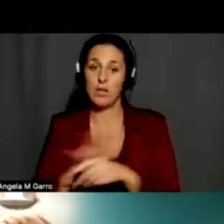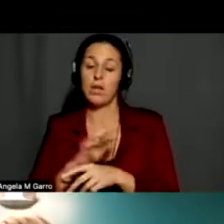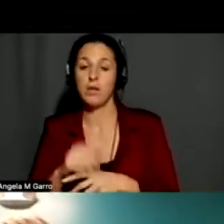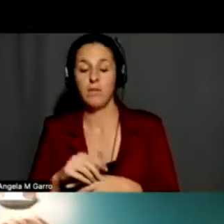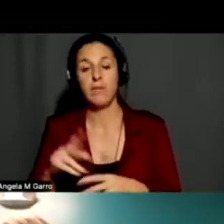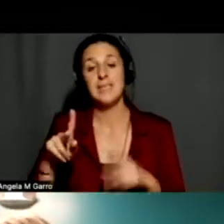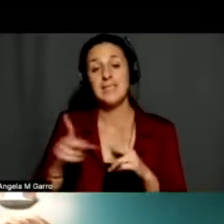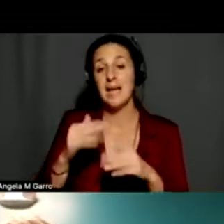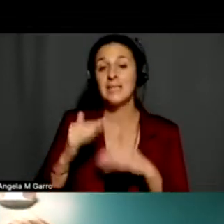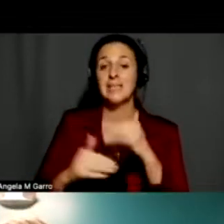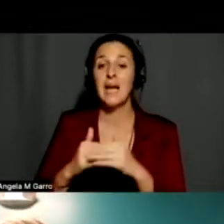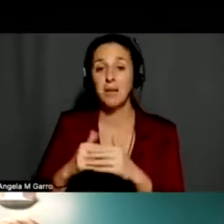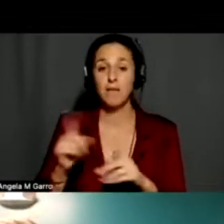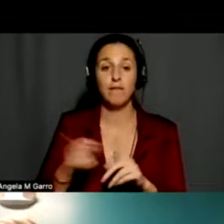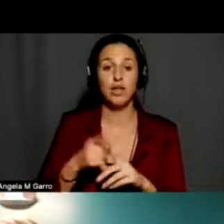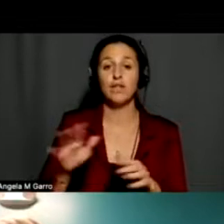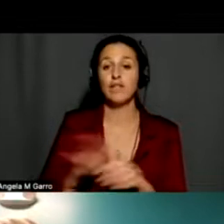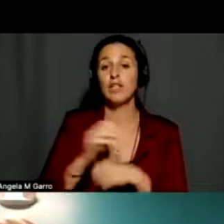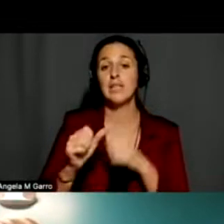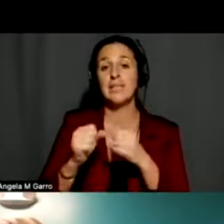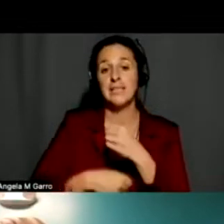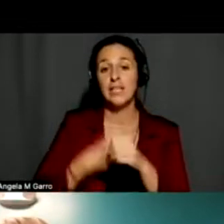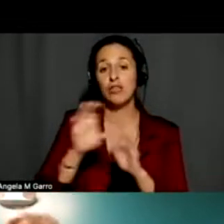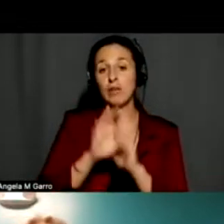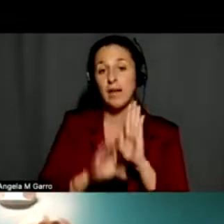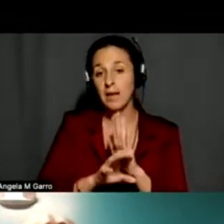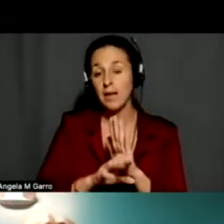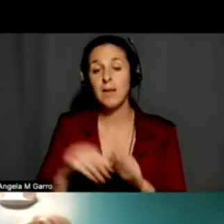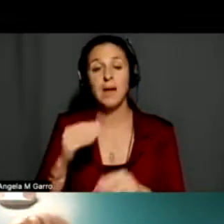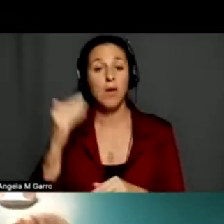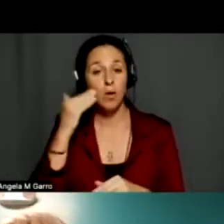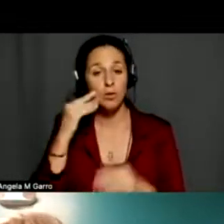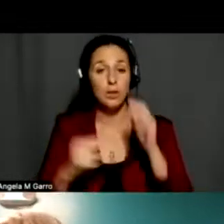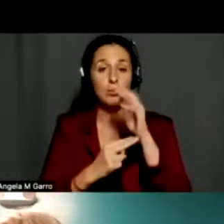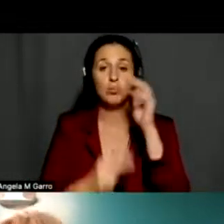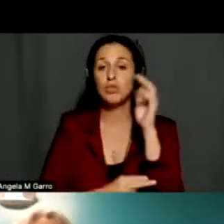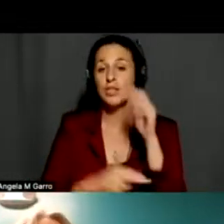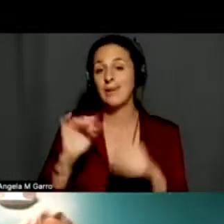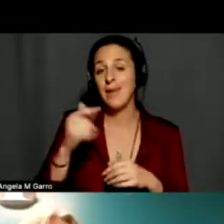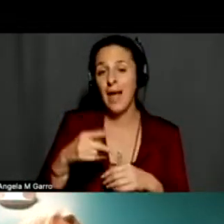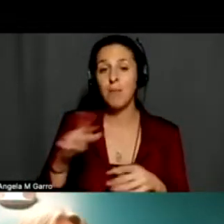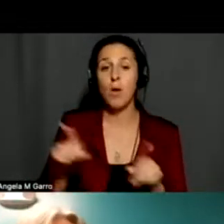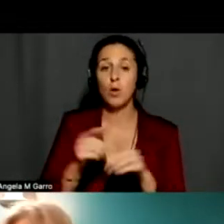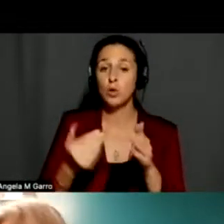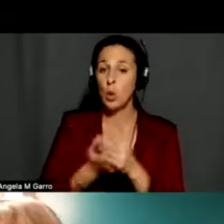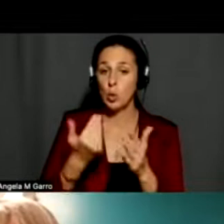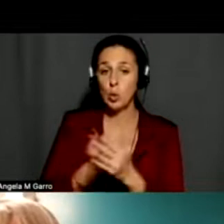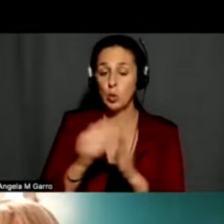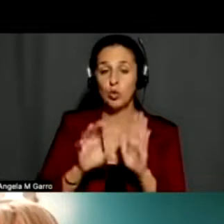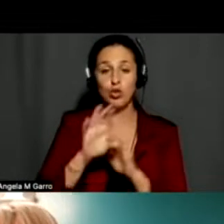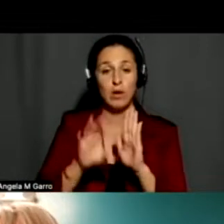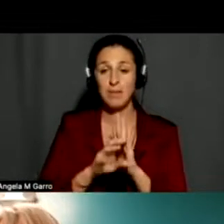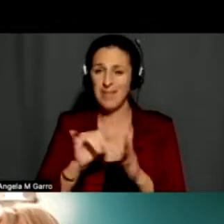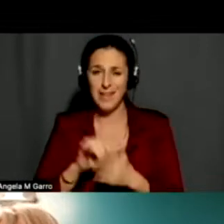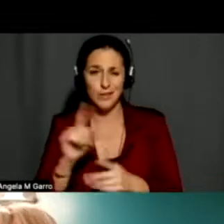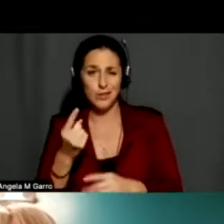and depending on the grade level, Heggerty Phonemic Awareness, or Bridge the Gap, also new curriculum, and that's just a fraction.